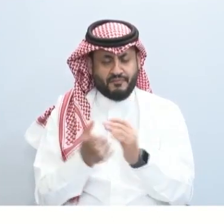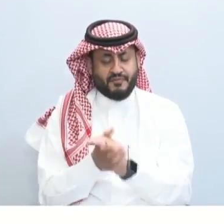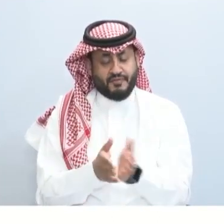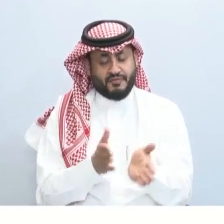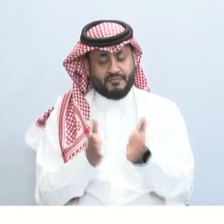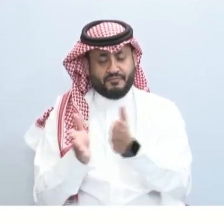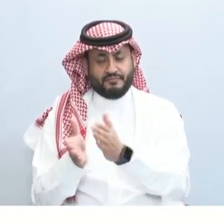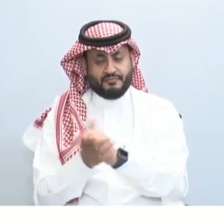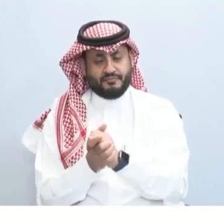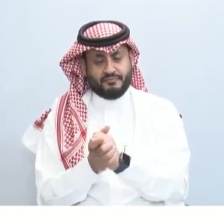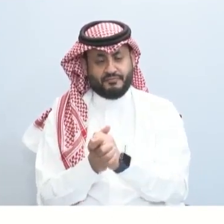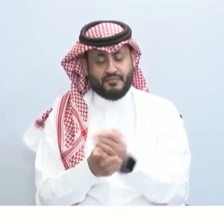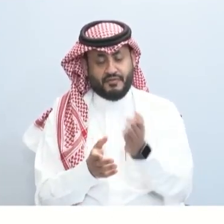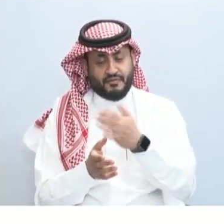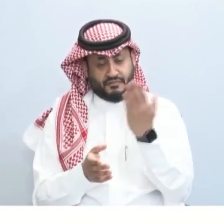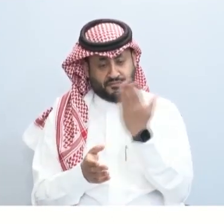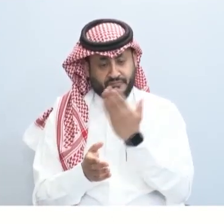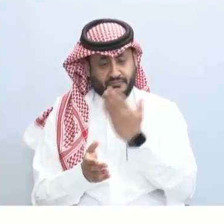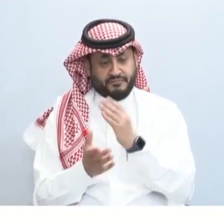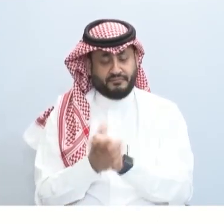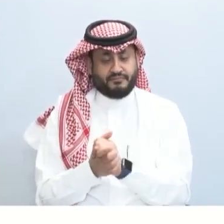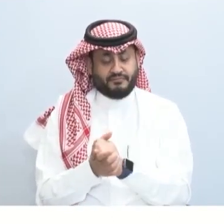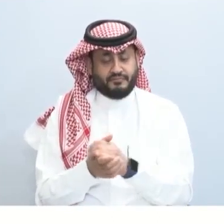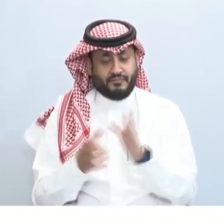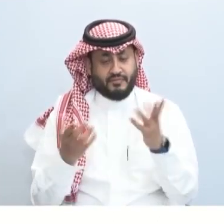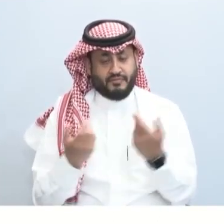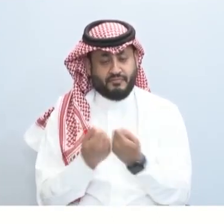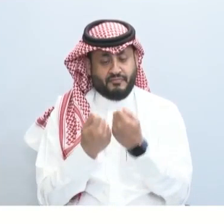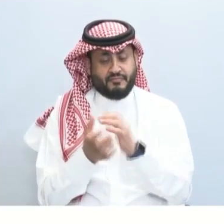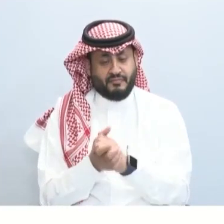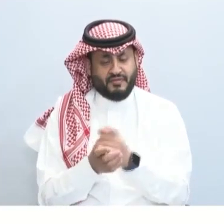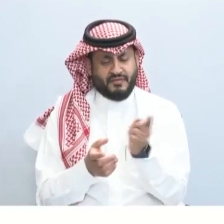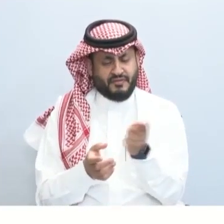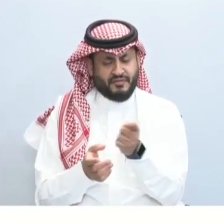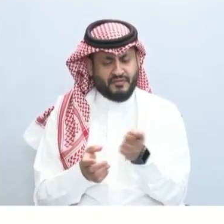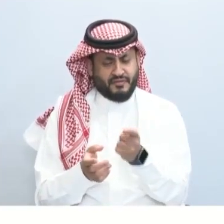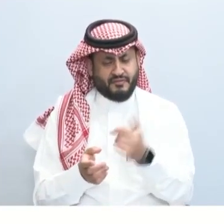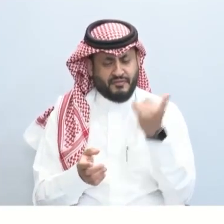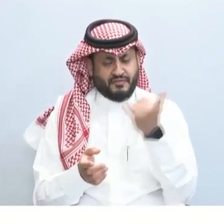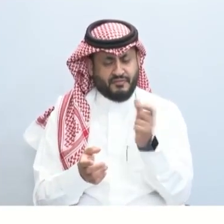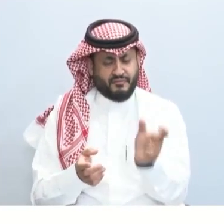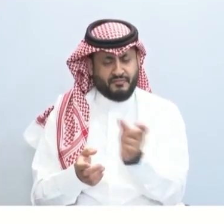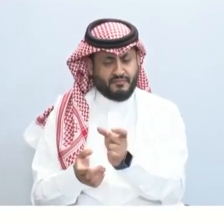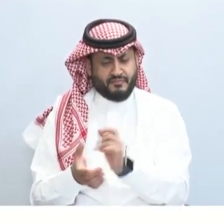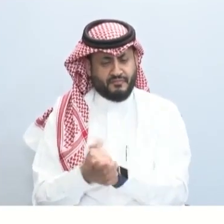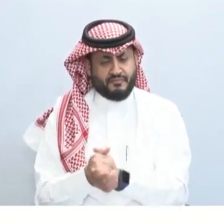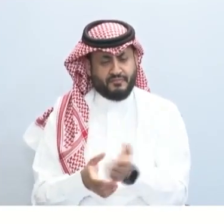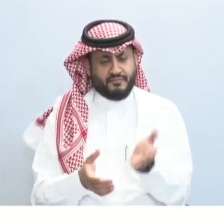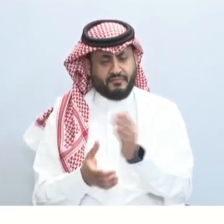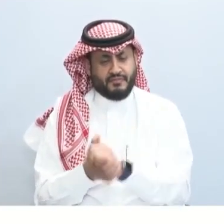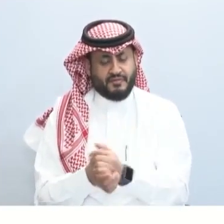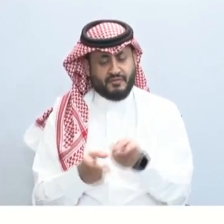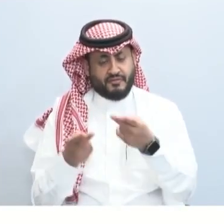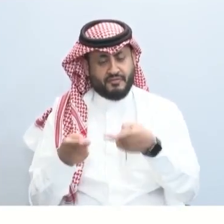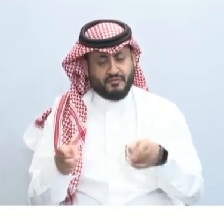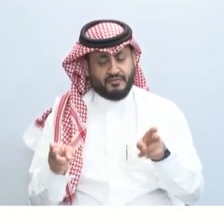this, we're going to read it. We read it together. We'll underline some of the important words. And also, we're going